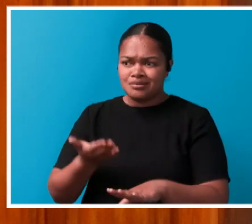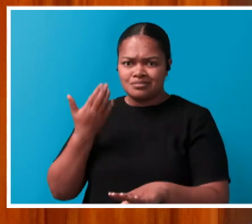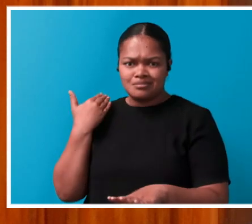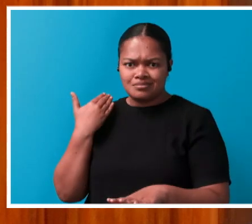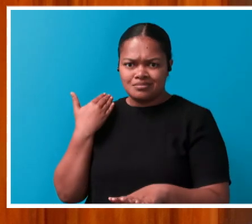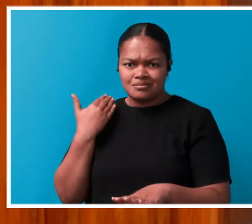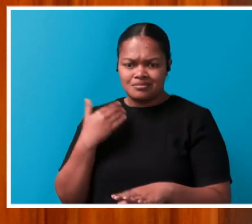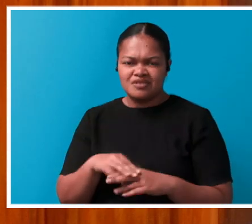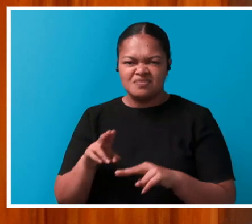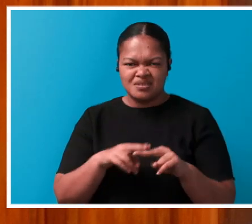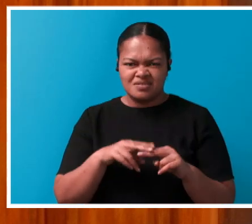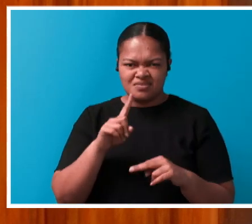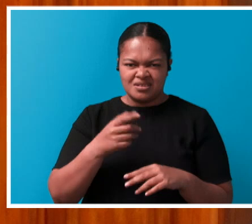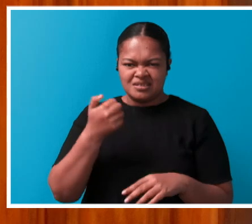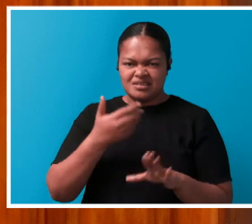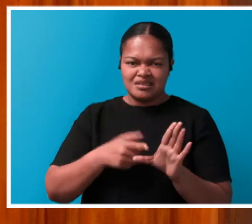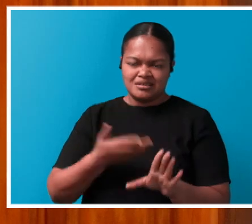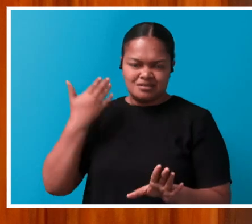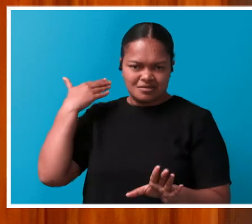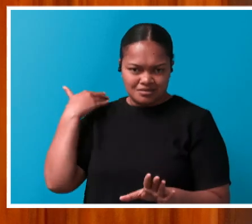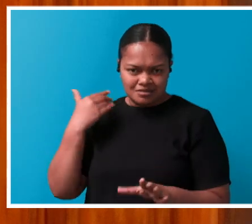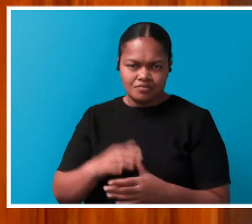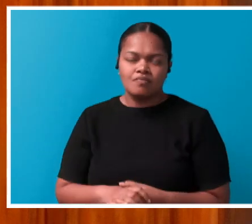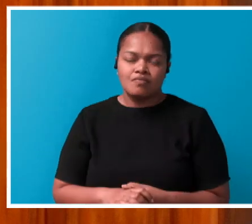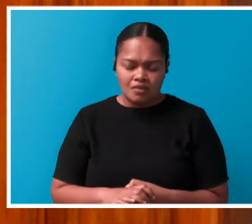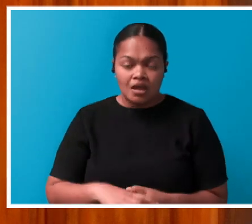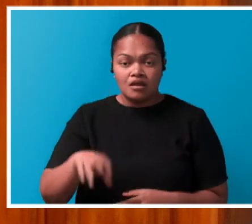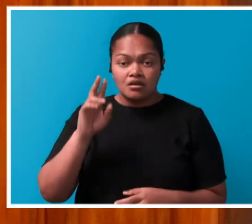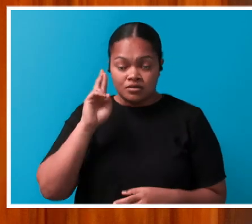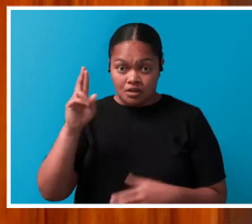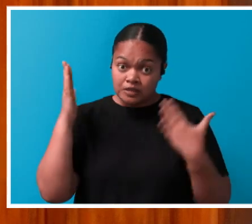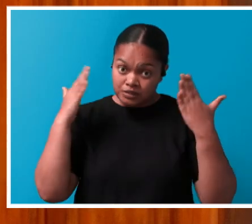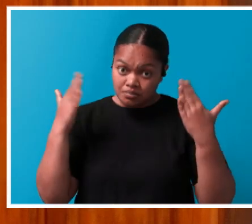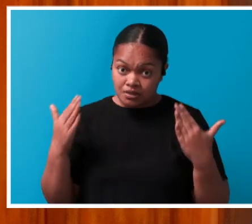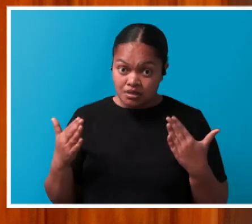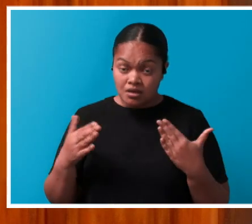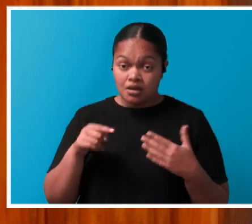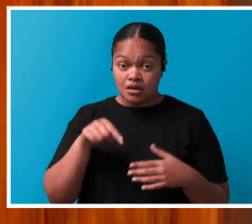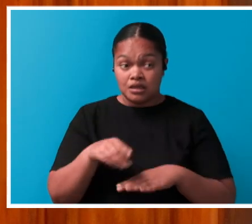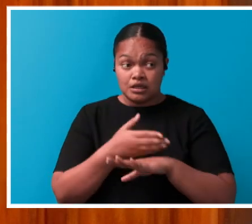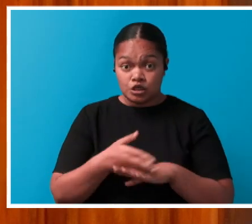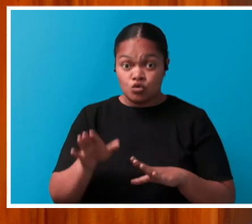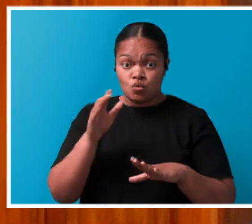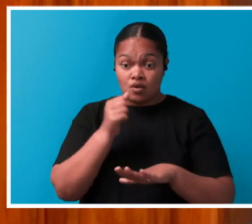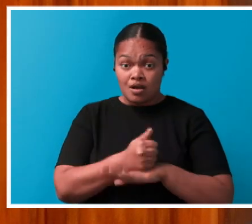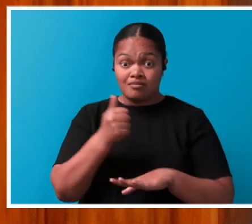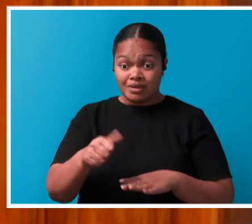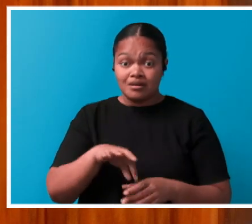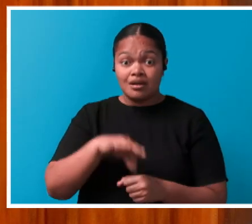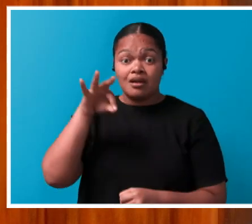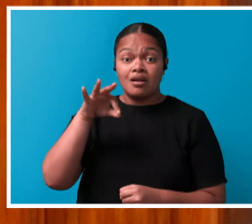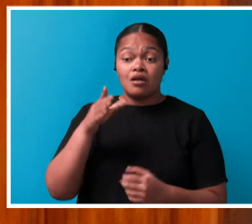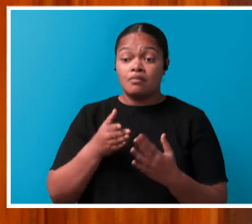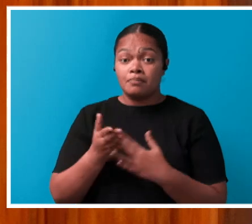ruled us for 16 years. Mr. Speaker, sir, when the coalition government was elected by the people of Fiji,